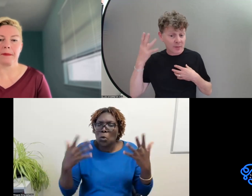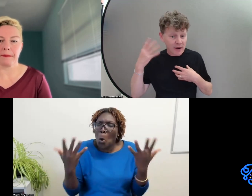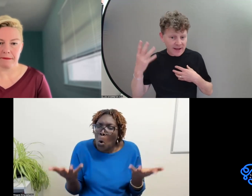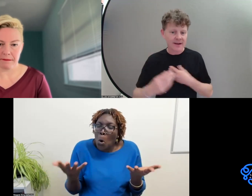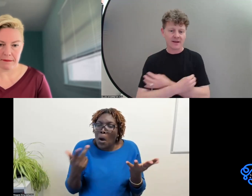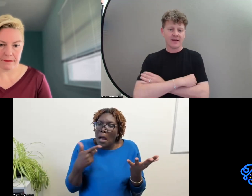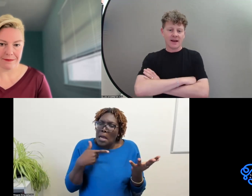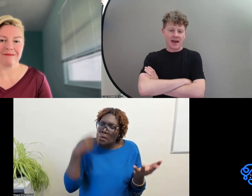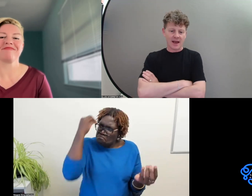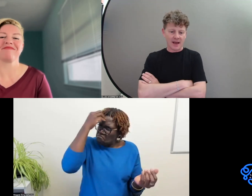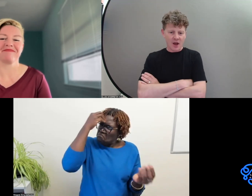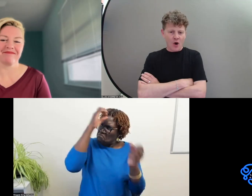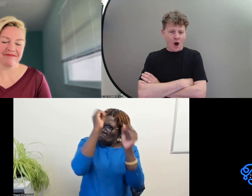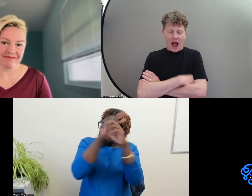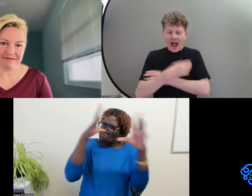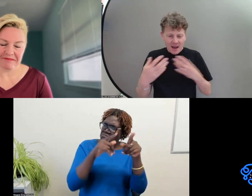in their brain,